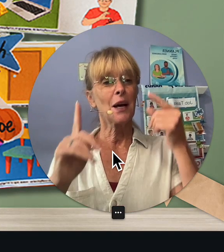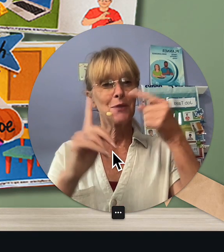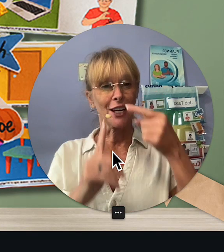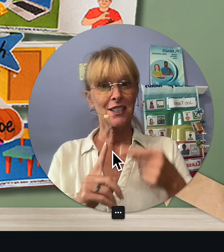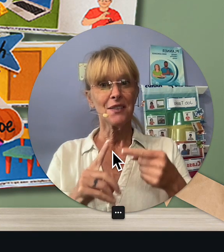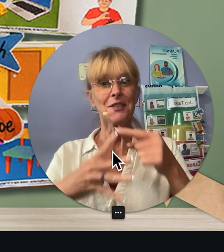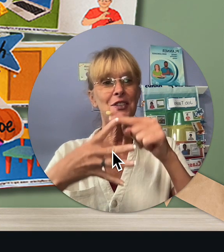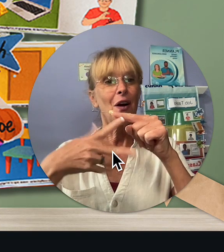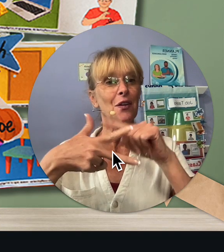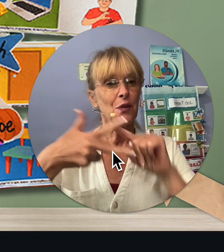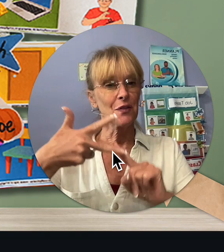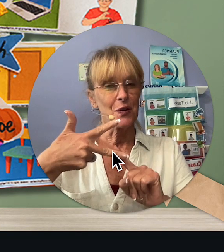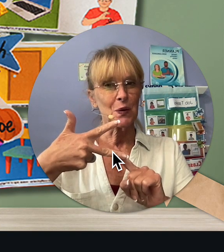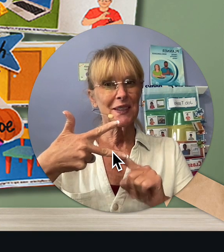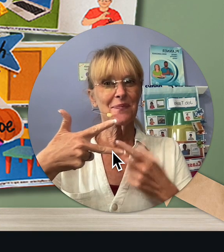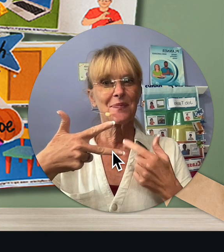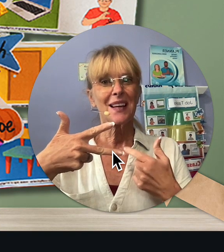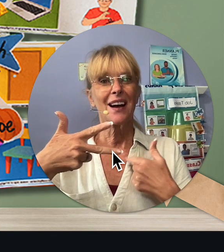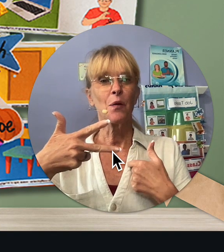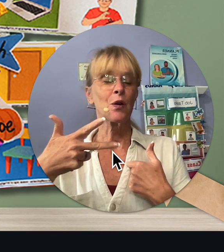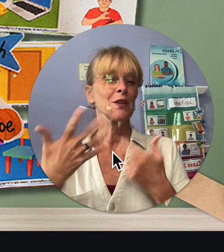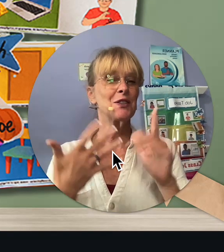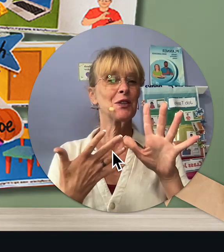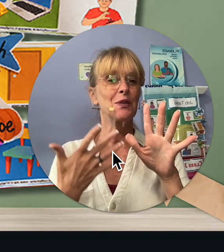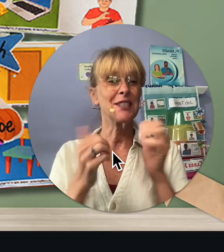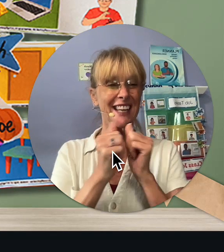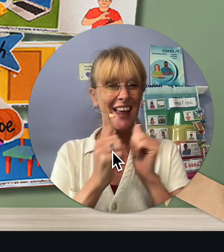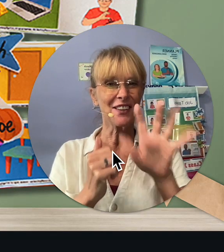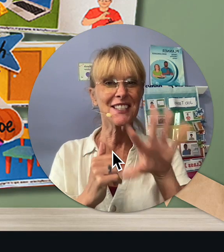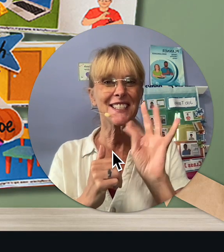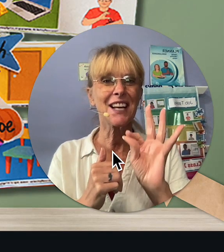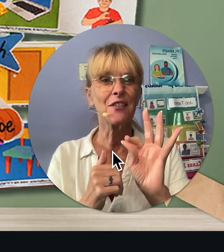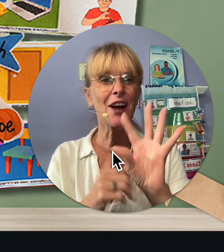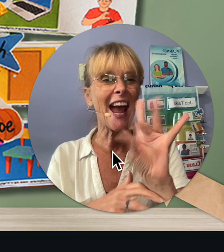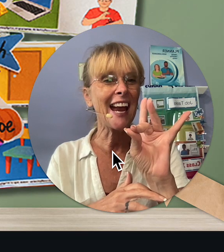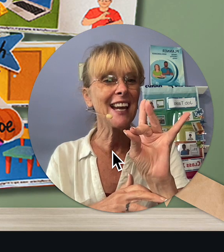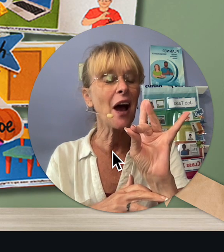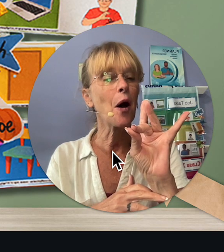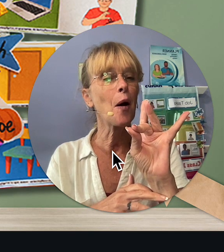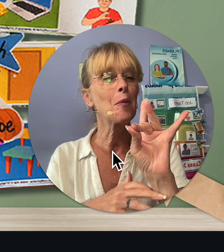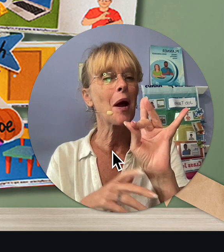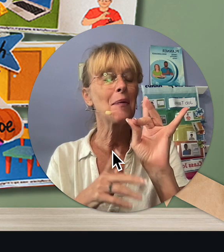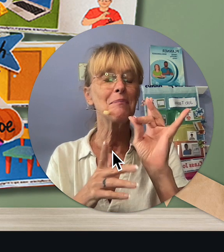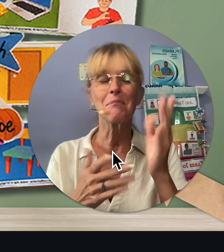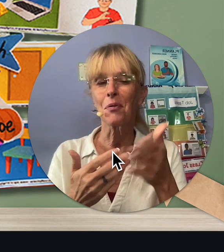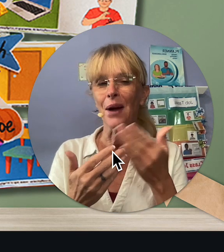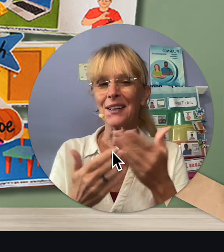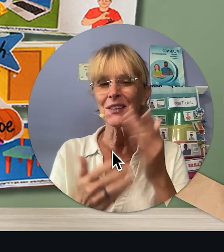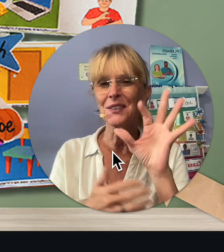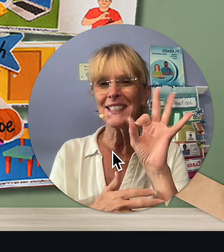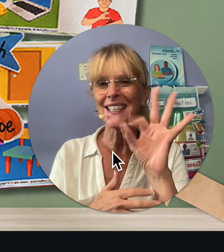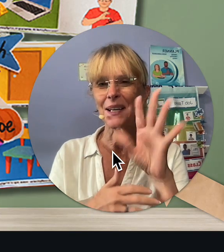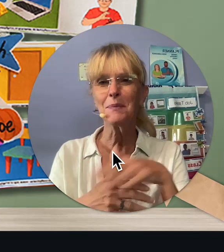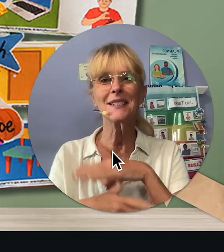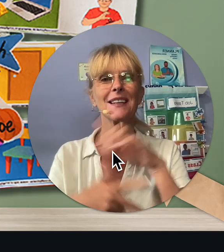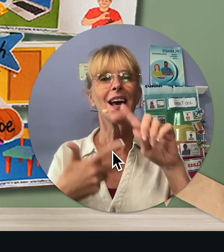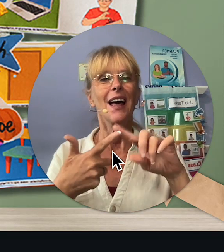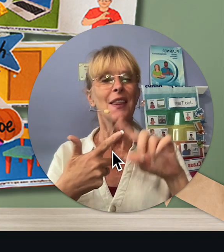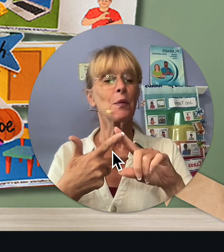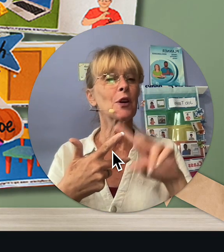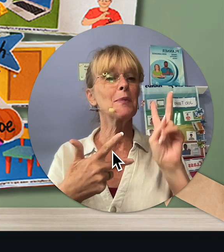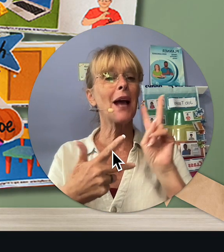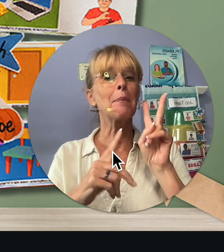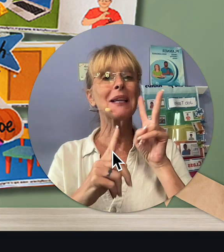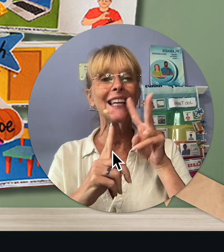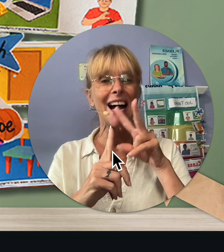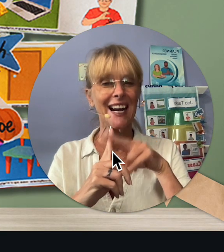The objectives are threefold. We're going to together discover 8 practical tips. Then